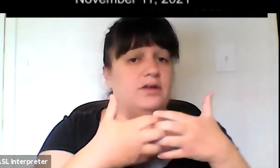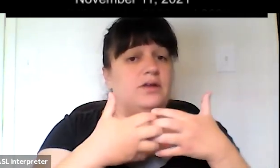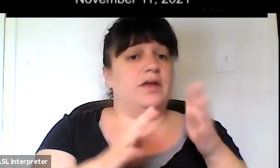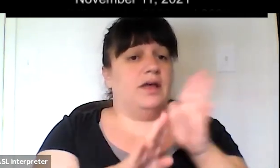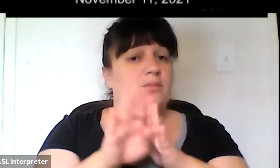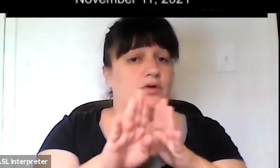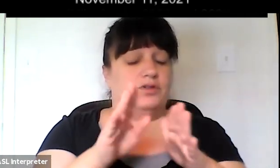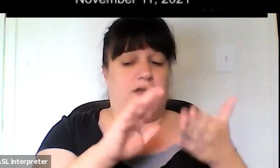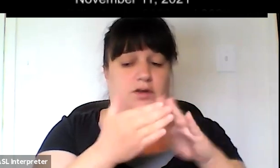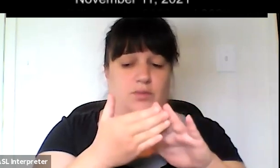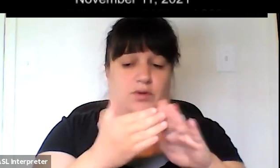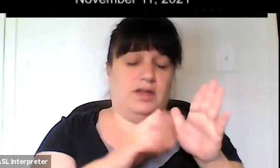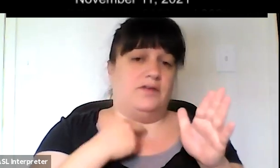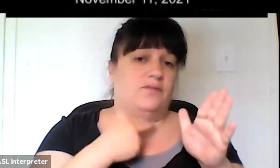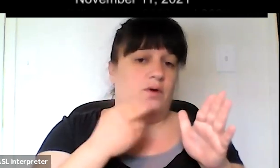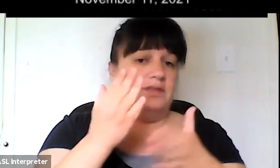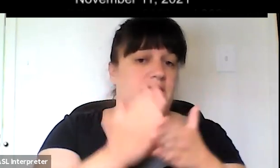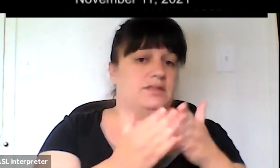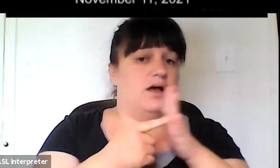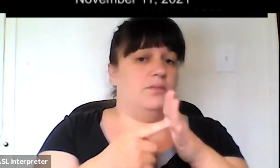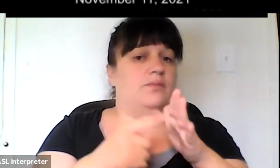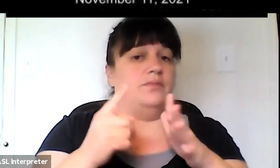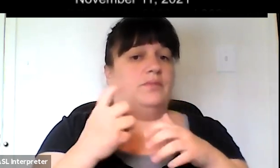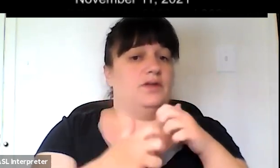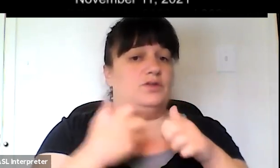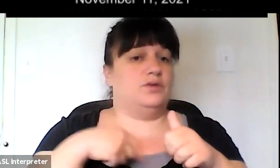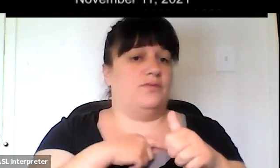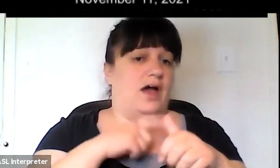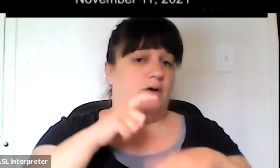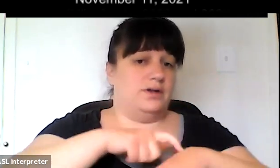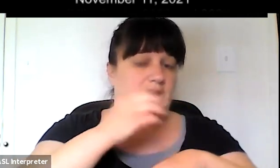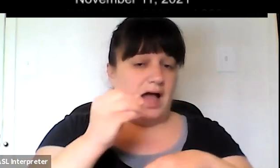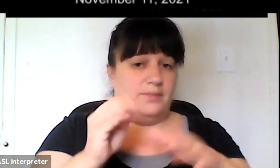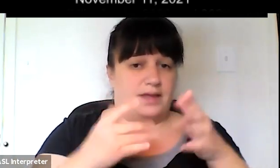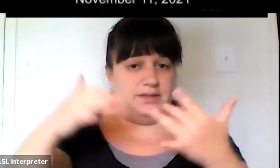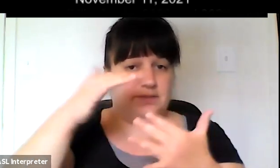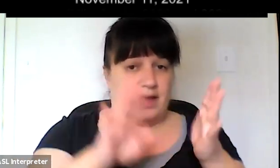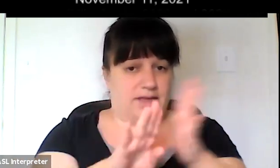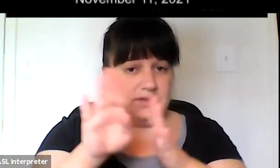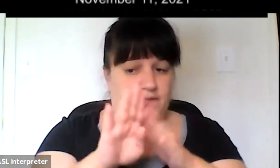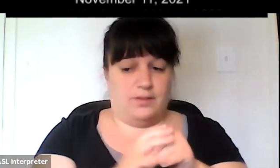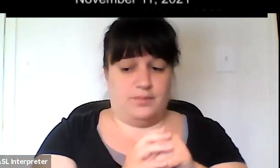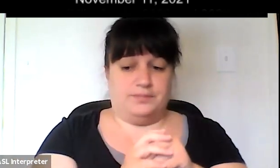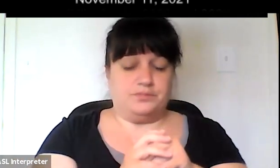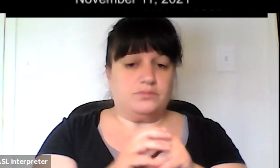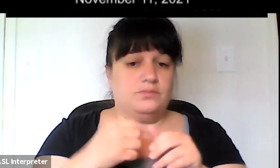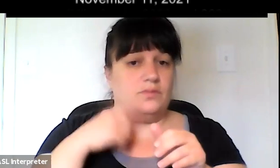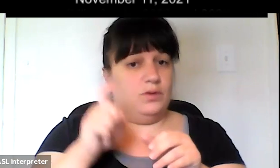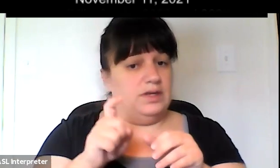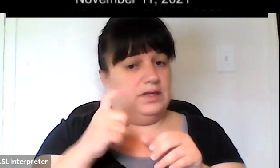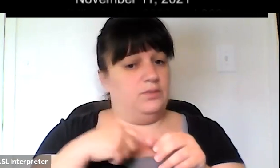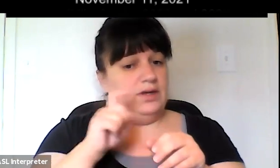community voice in some of the prevailing issues of our time in space development. And we need more